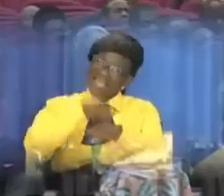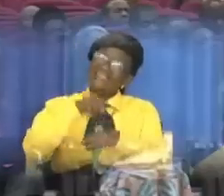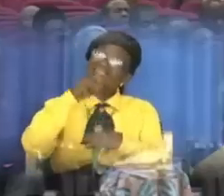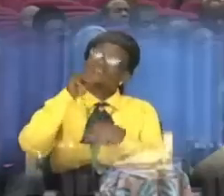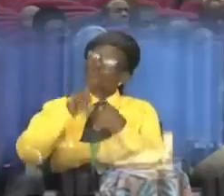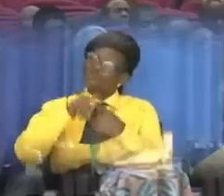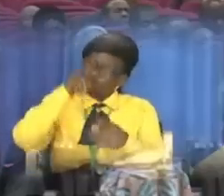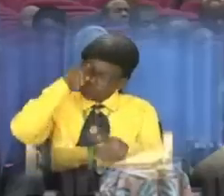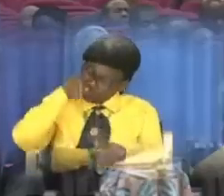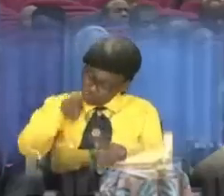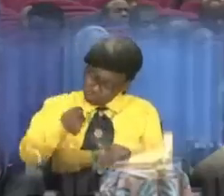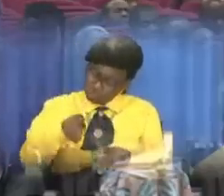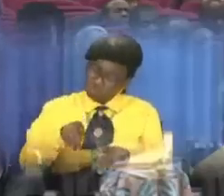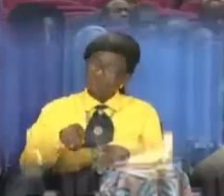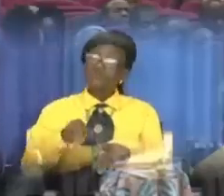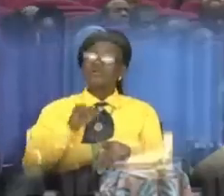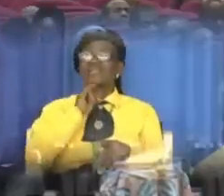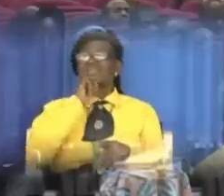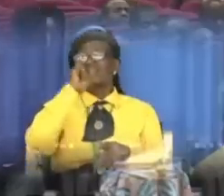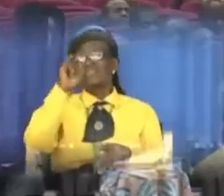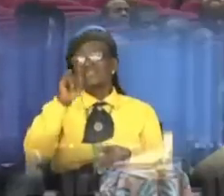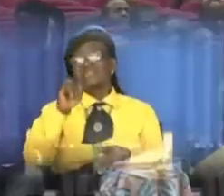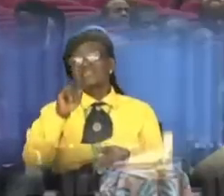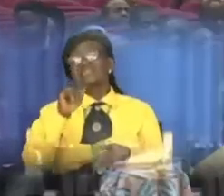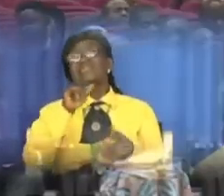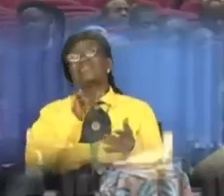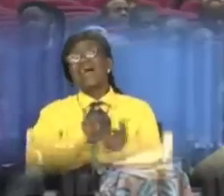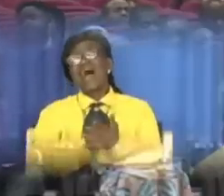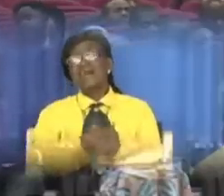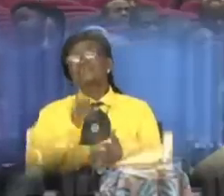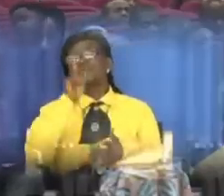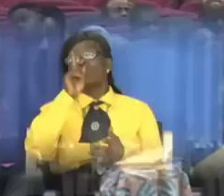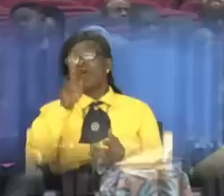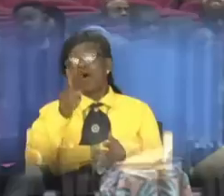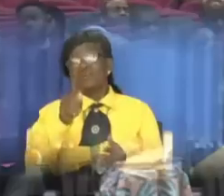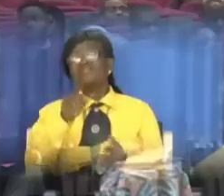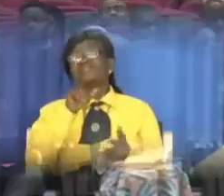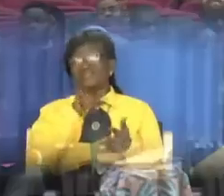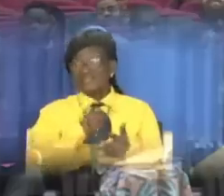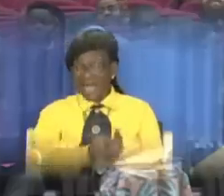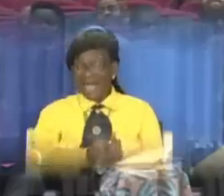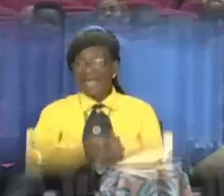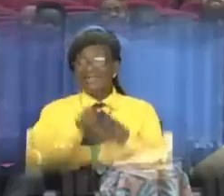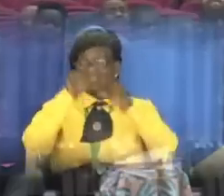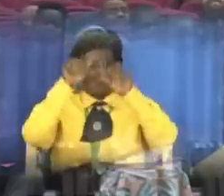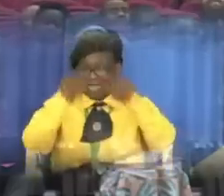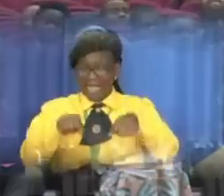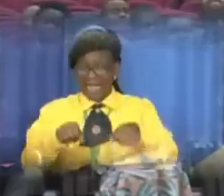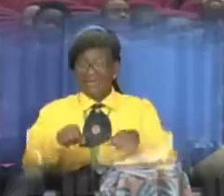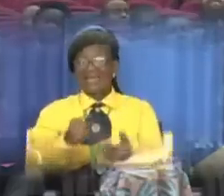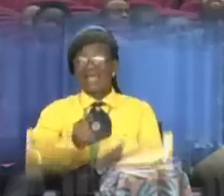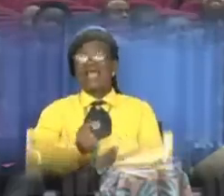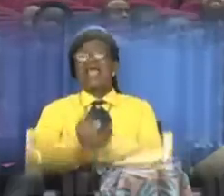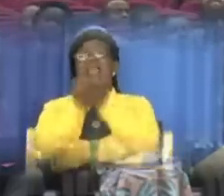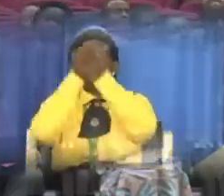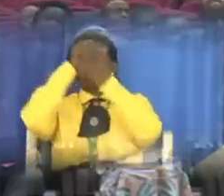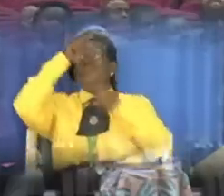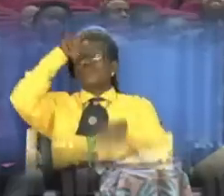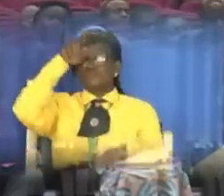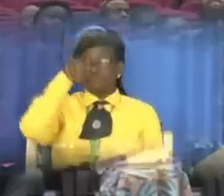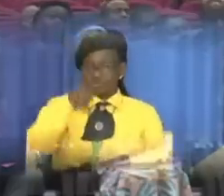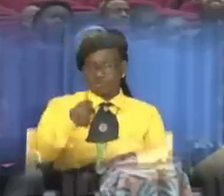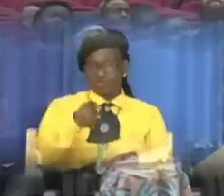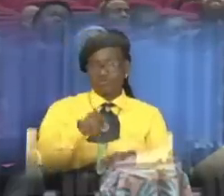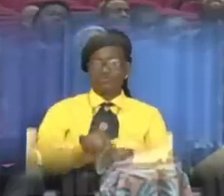Ajumabi oko kanta anu, eni oluwa baransi ni linse ni lore. And that's